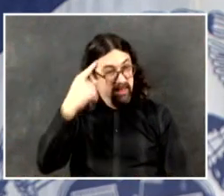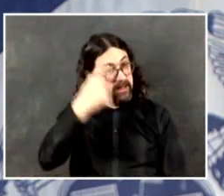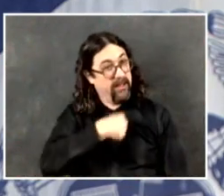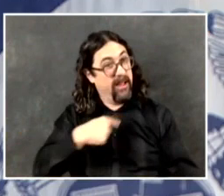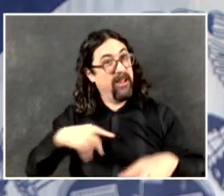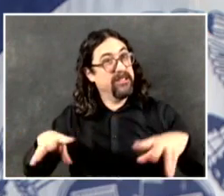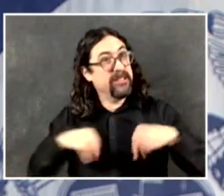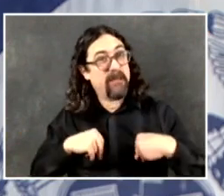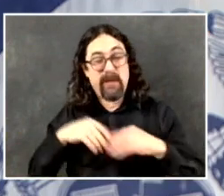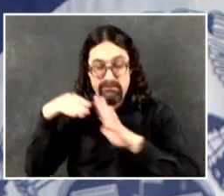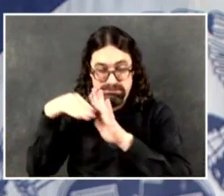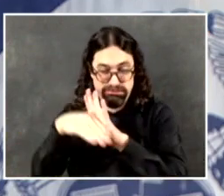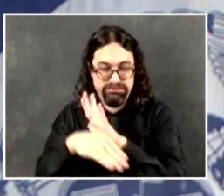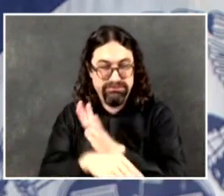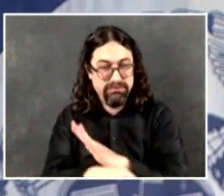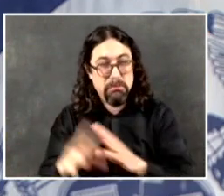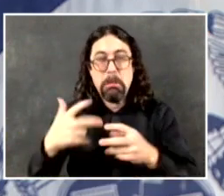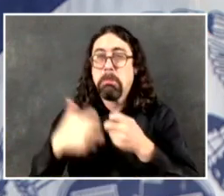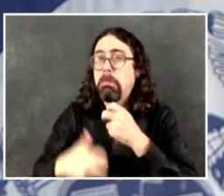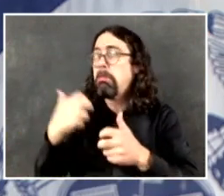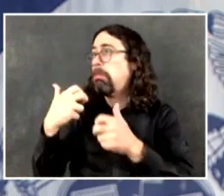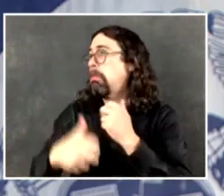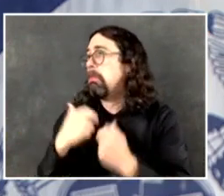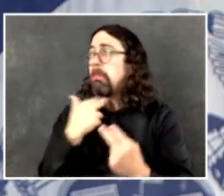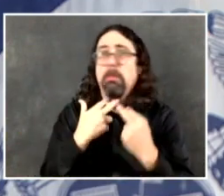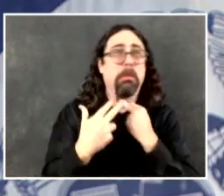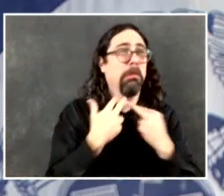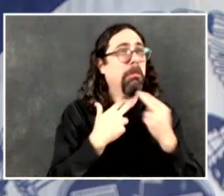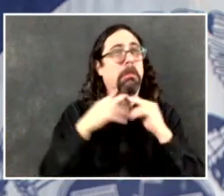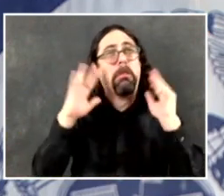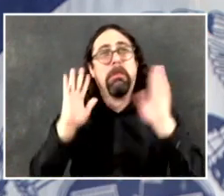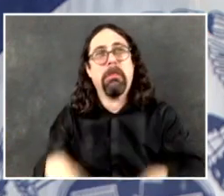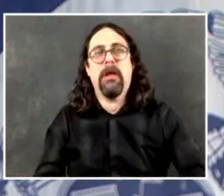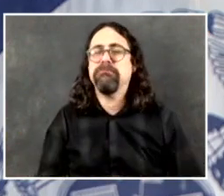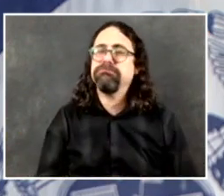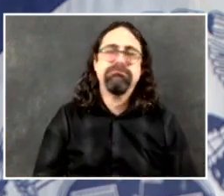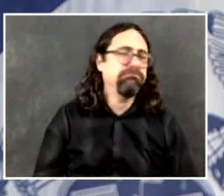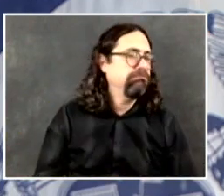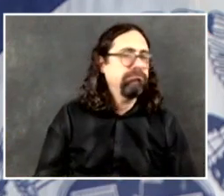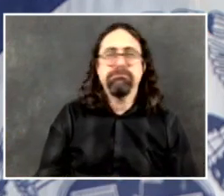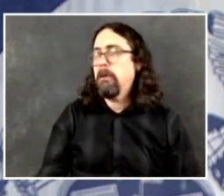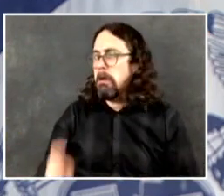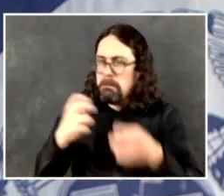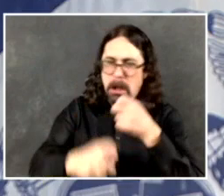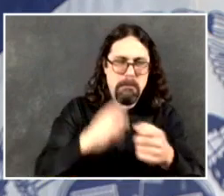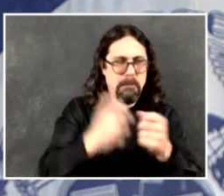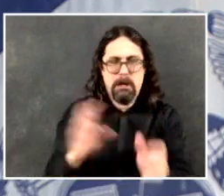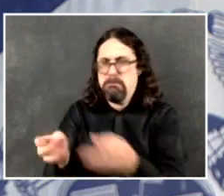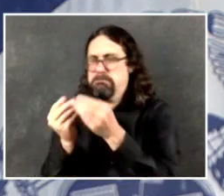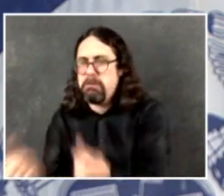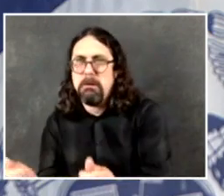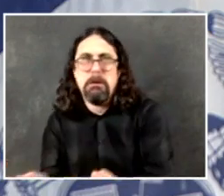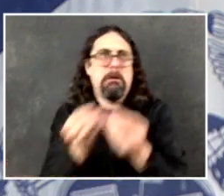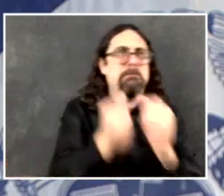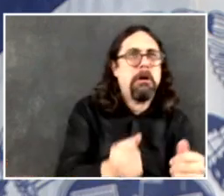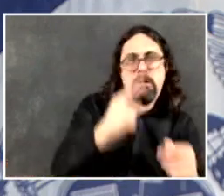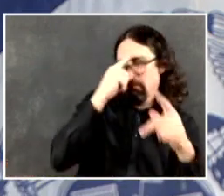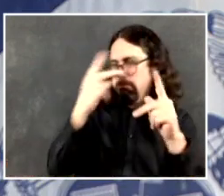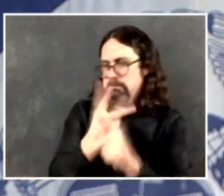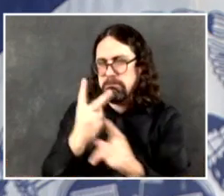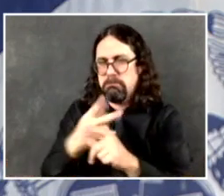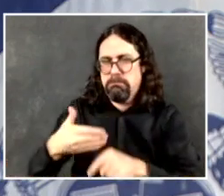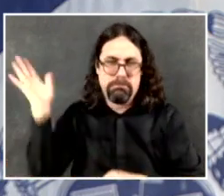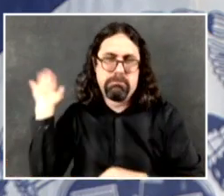least they seem to be intractable. We're going to find ways to beat them back and make profound changes, as only New Yorkers can make.